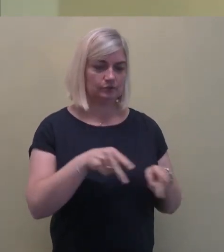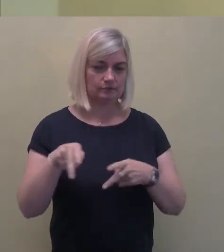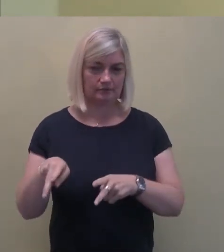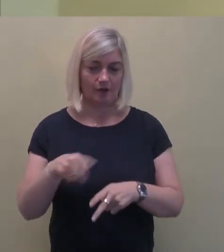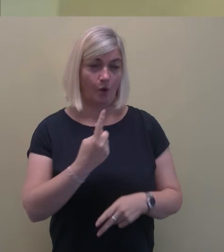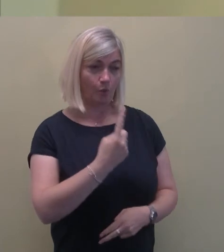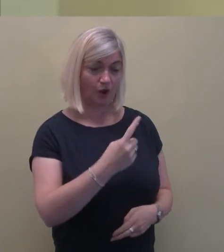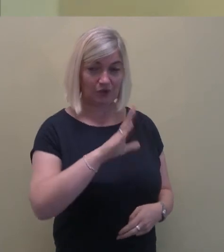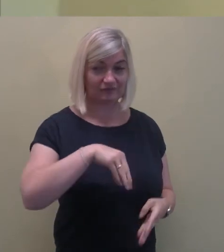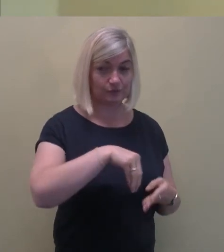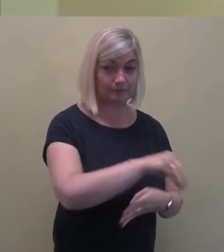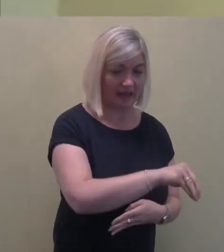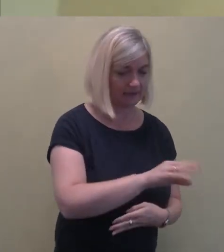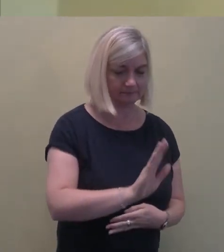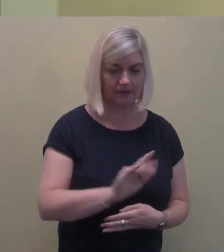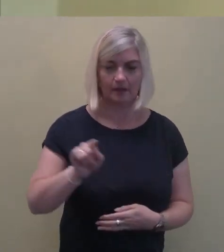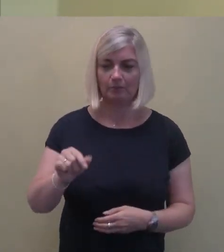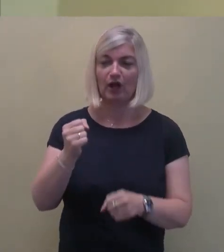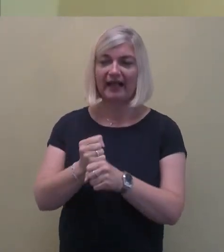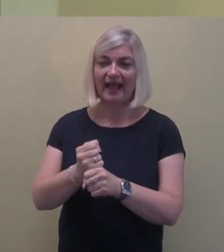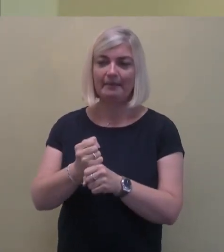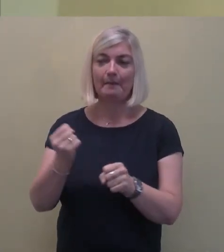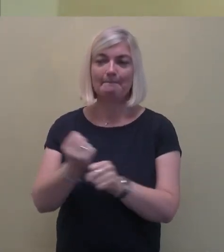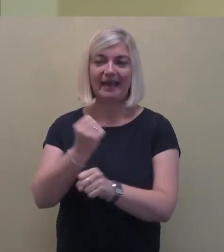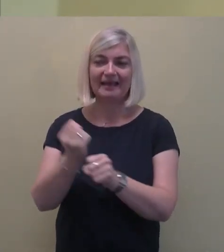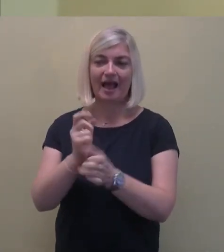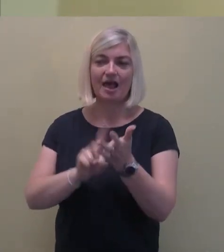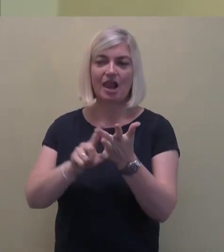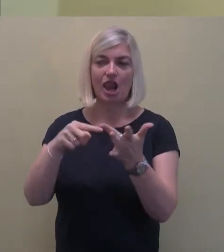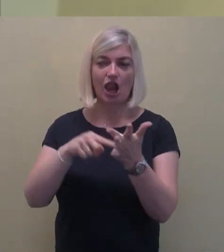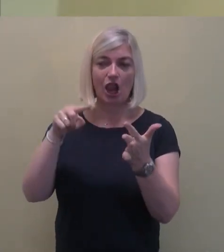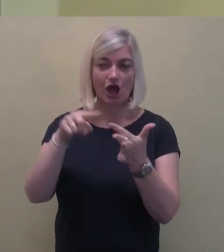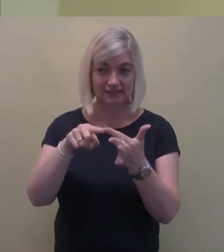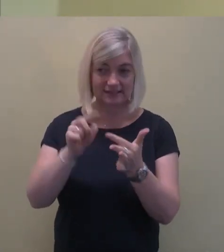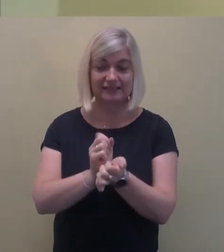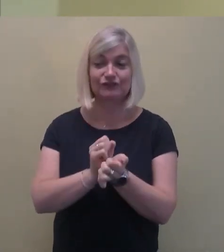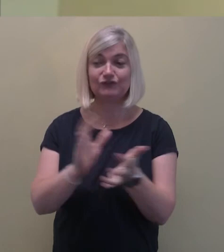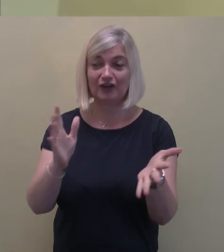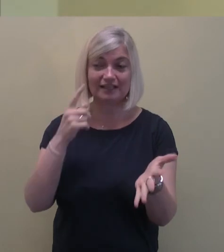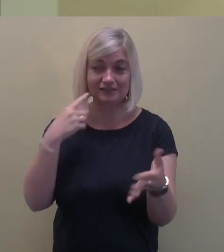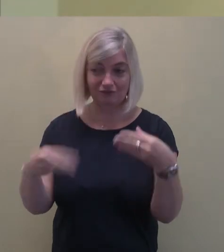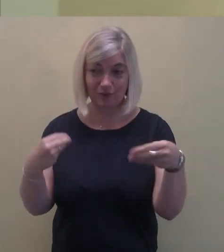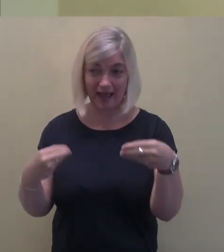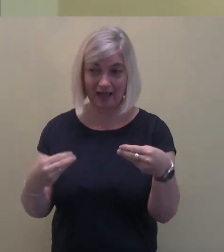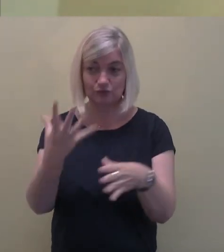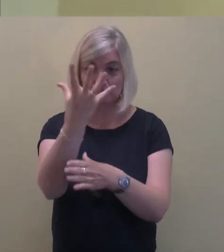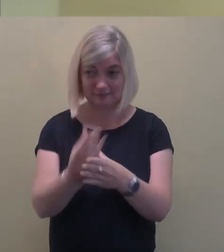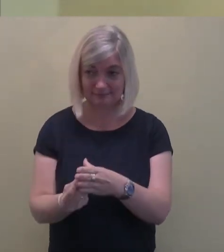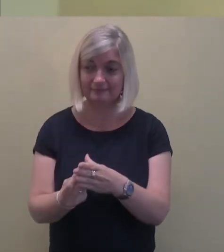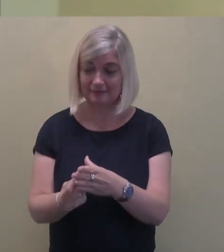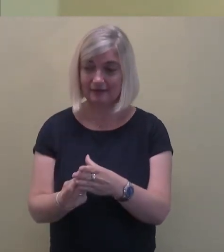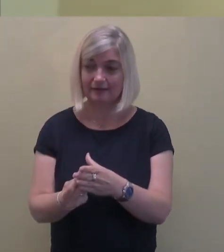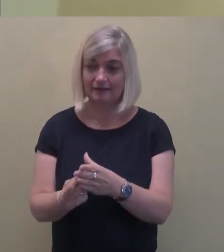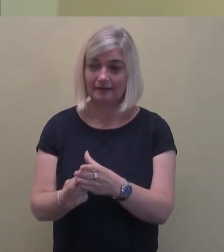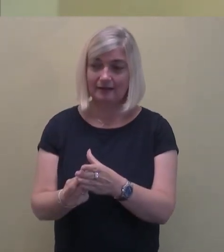If you search for Game Maker, you'll see there's a big fancy studio edition that you have to pay for. But if you search for Game Maker Lite, you might be able